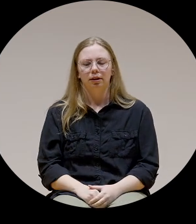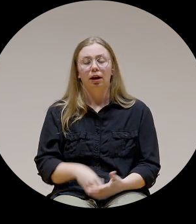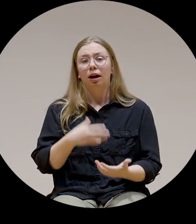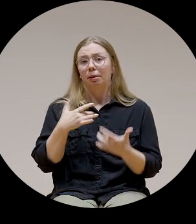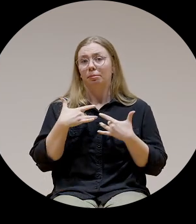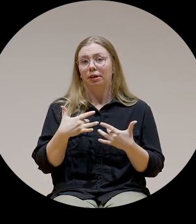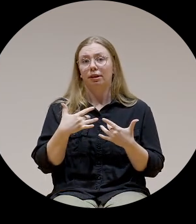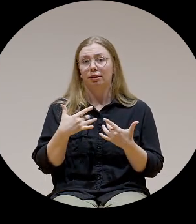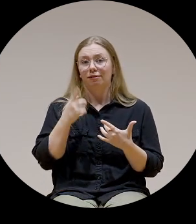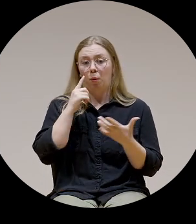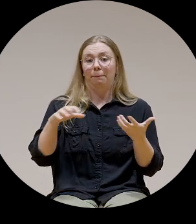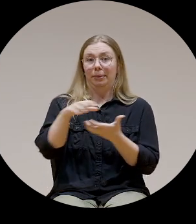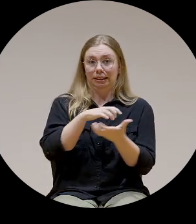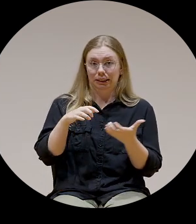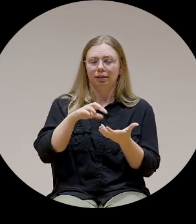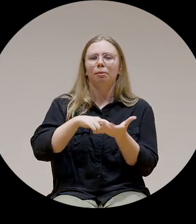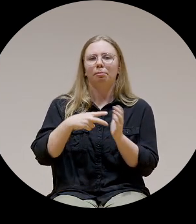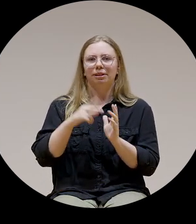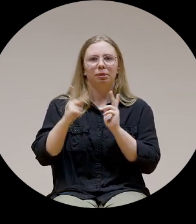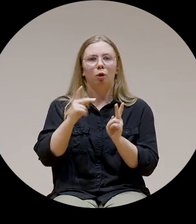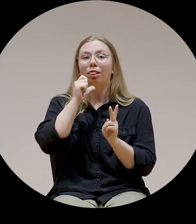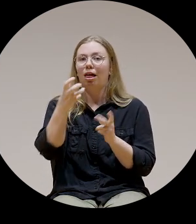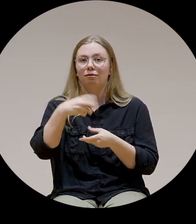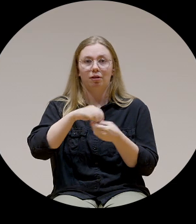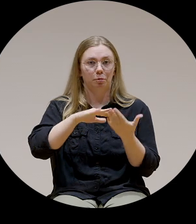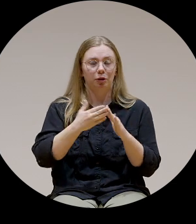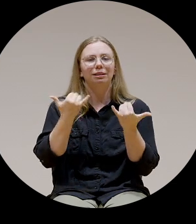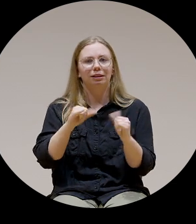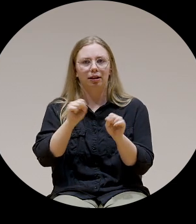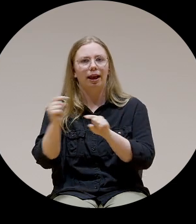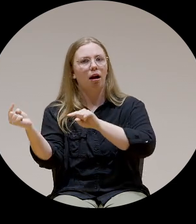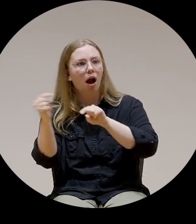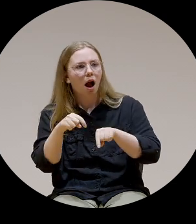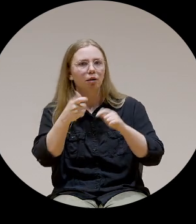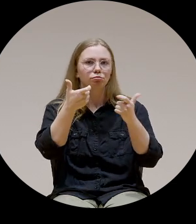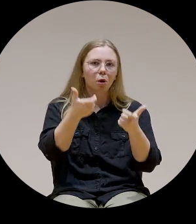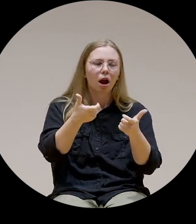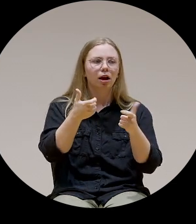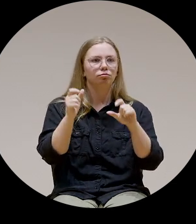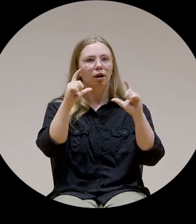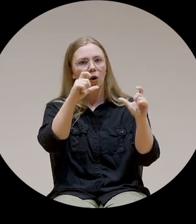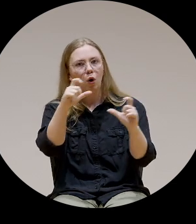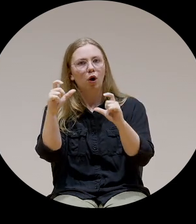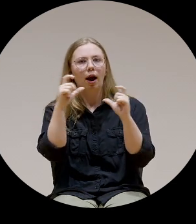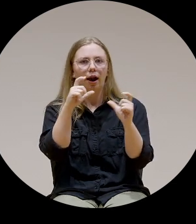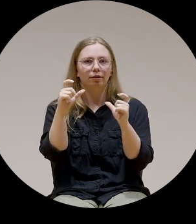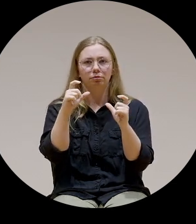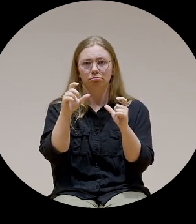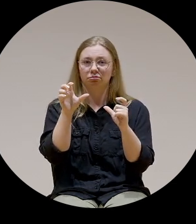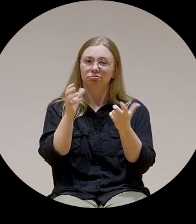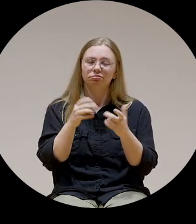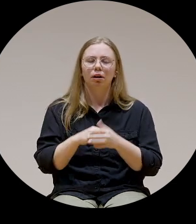And outsiders are often allowed to come to these, and outsiders are often allowed to photograph at them, or have been for much of the 20th